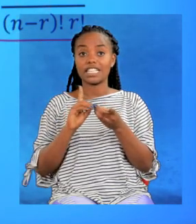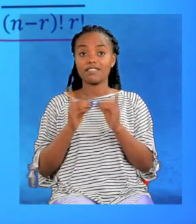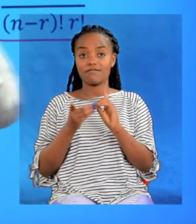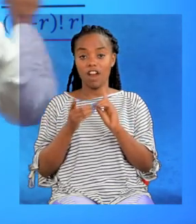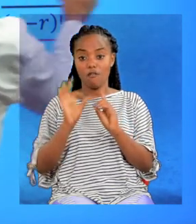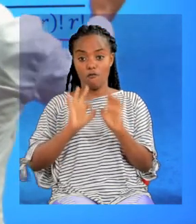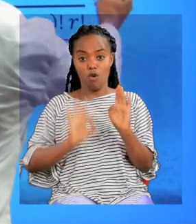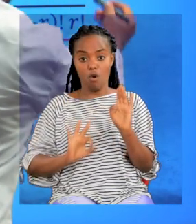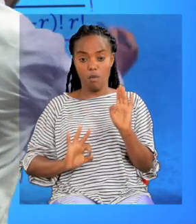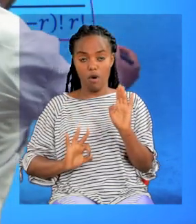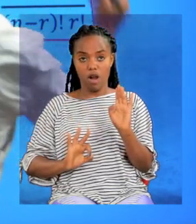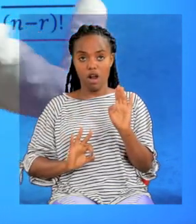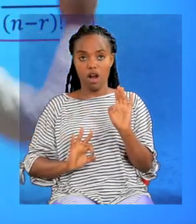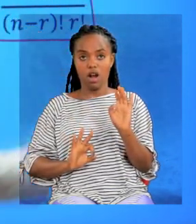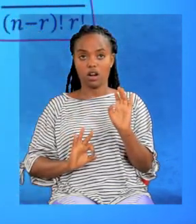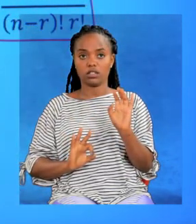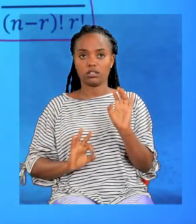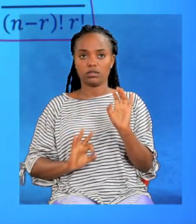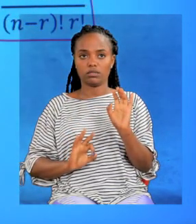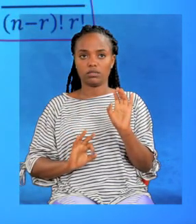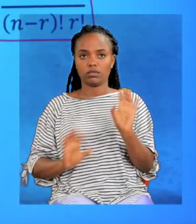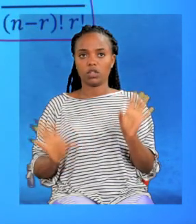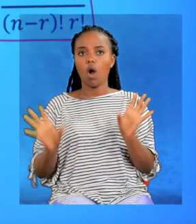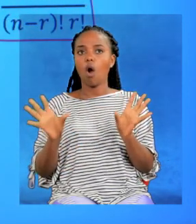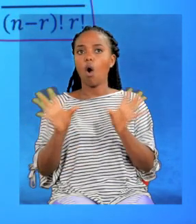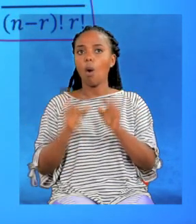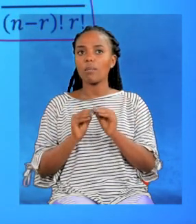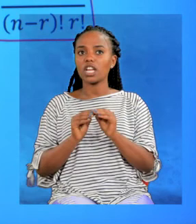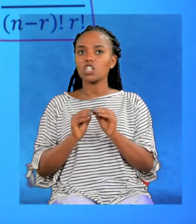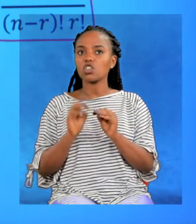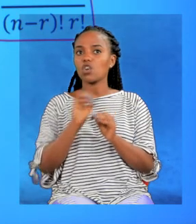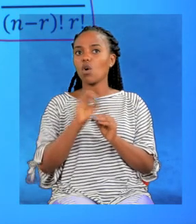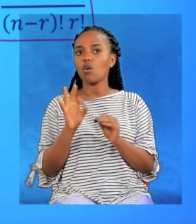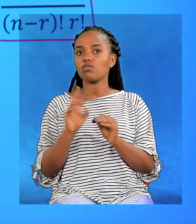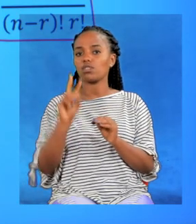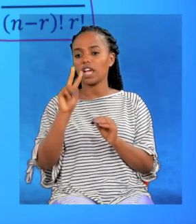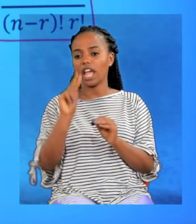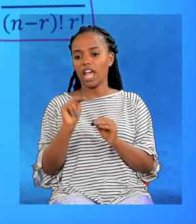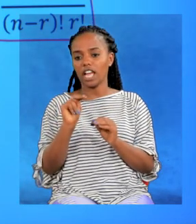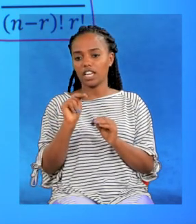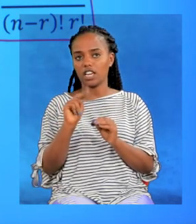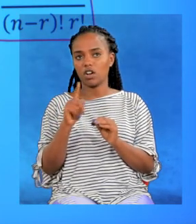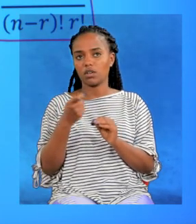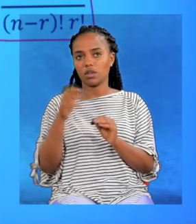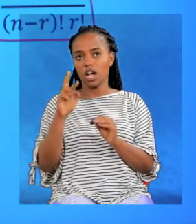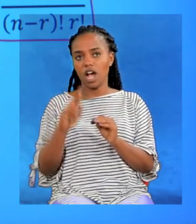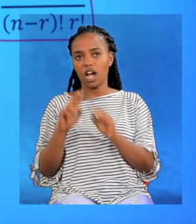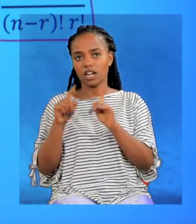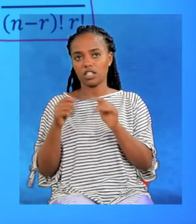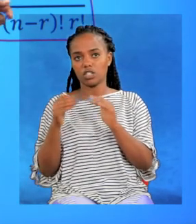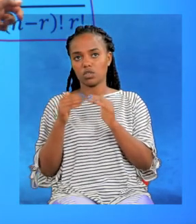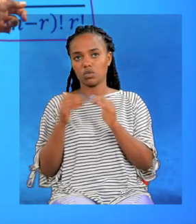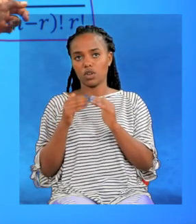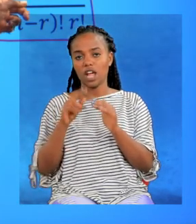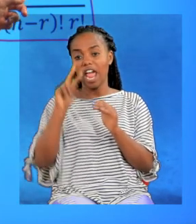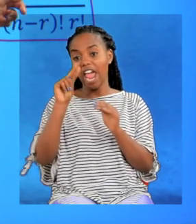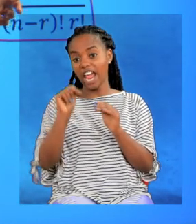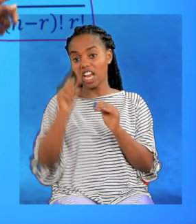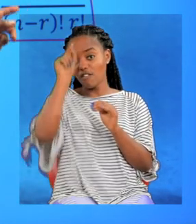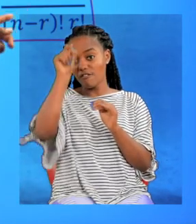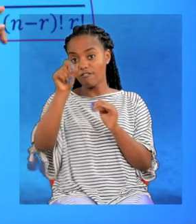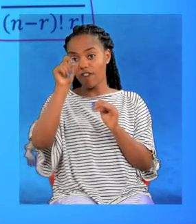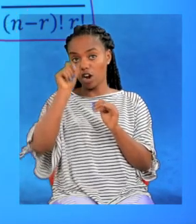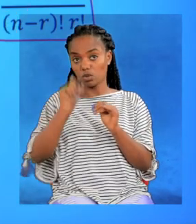this formula. It's a combination of n objects taking r at a time is given by it is n